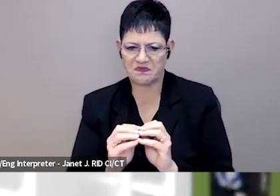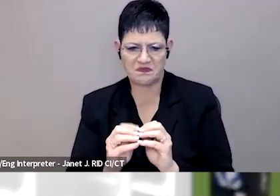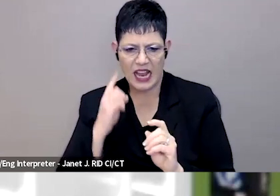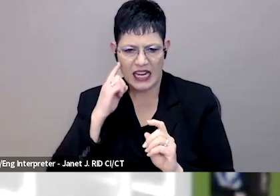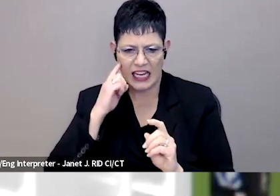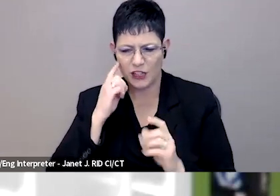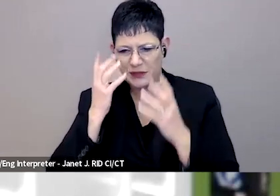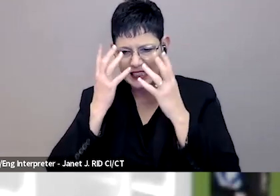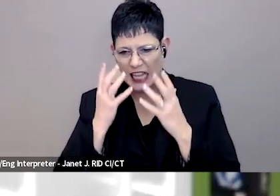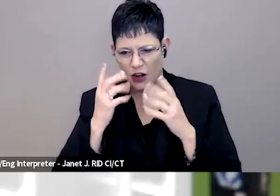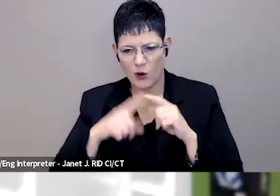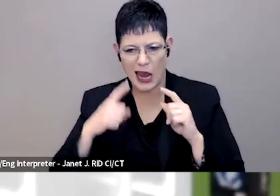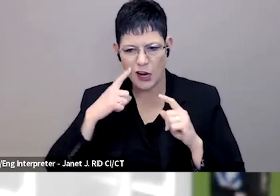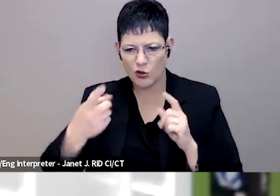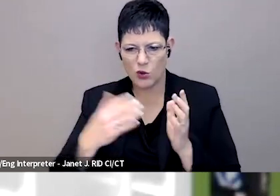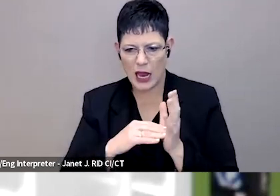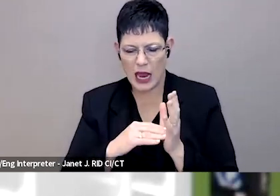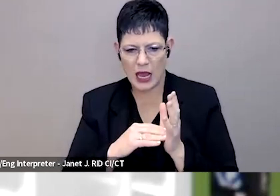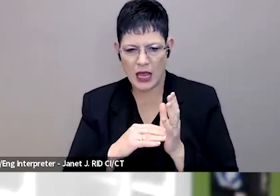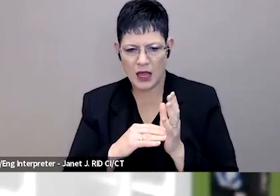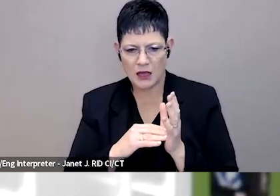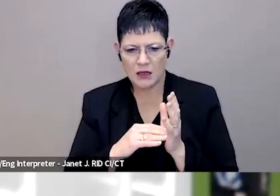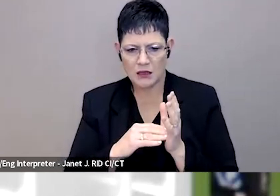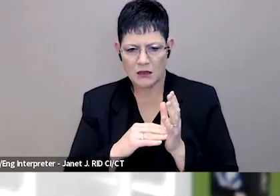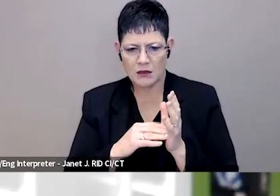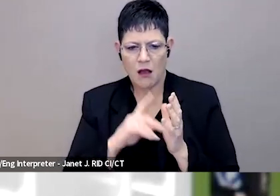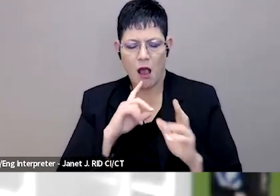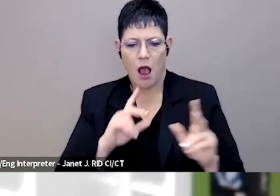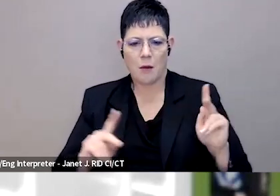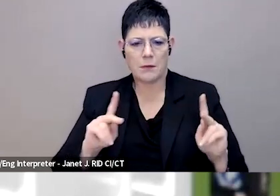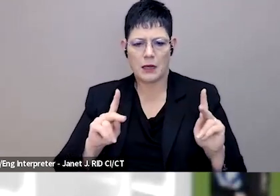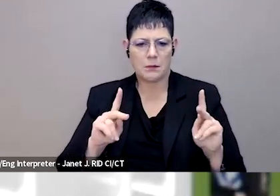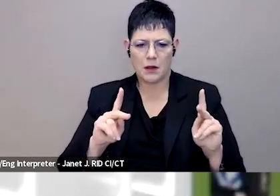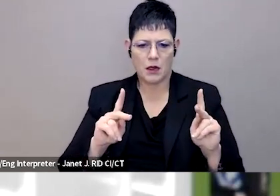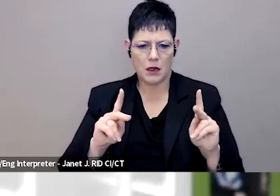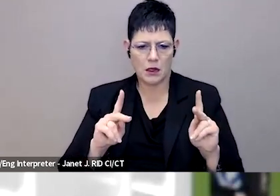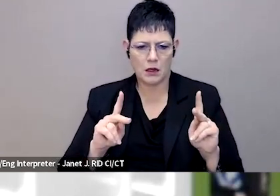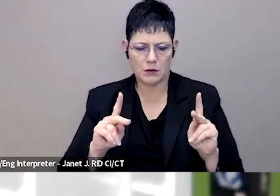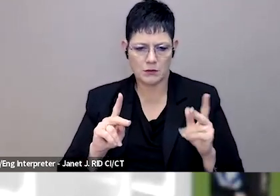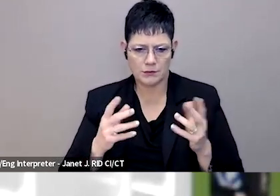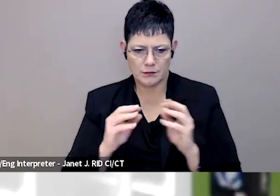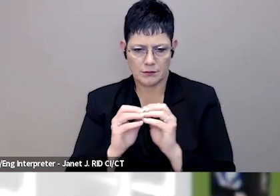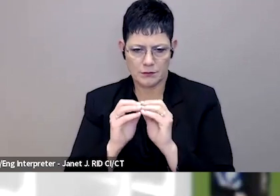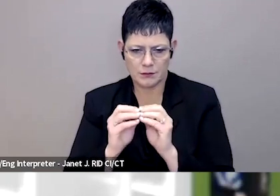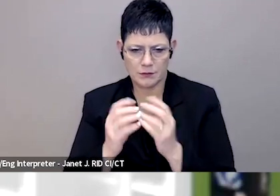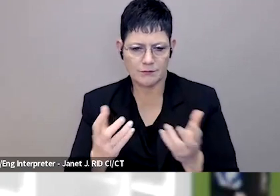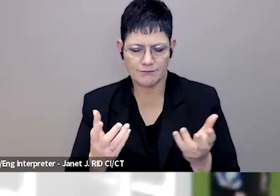Oh, unfortunately, Carol, we're losing you again. Serve are those that are too high in again.